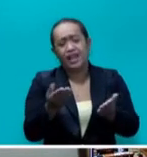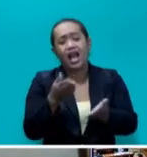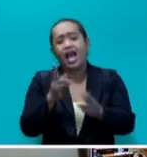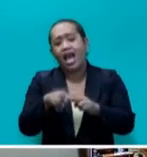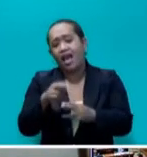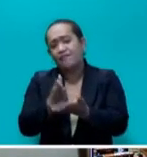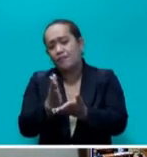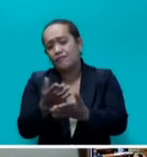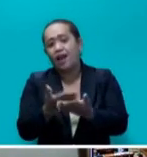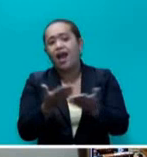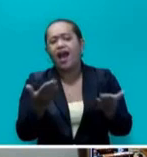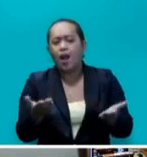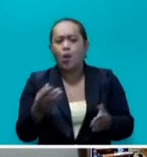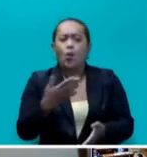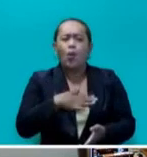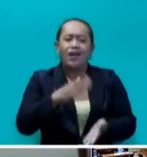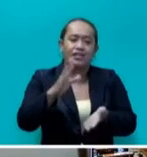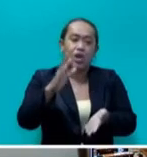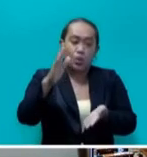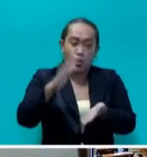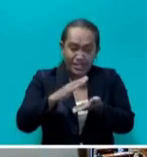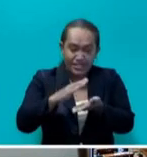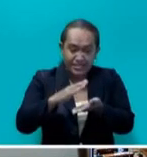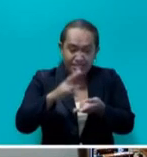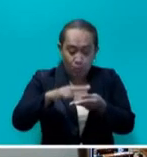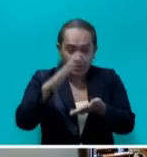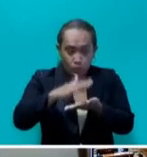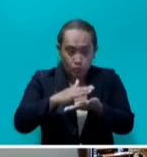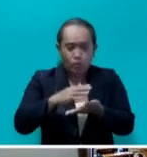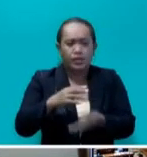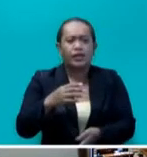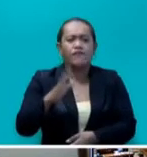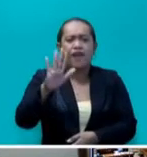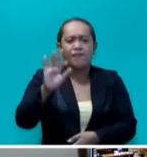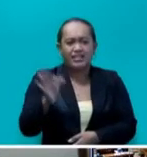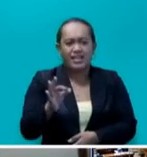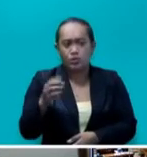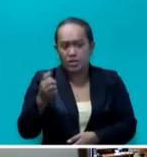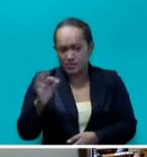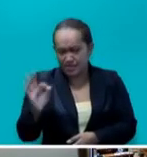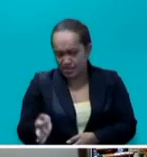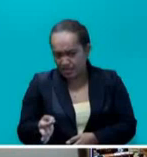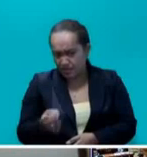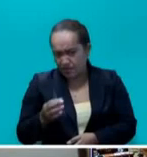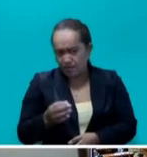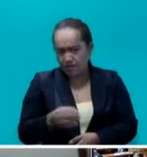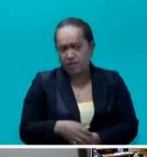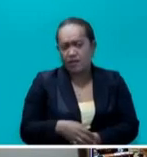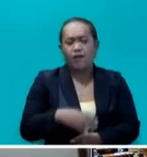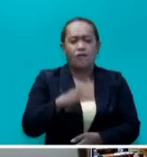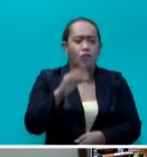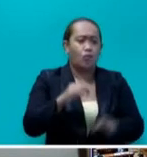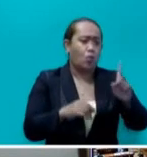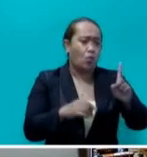mandated contributions by the employers and employees from 5% each to 6% with effect from 1 January 2022 to